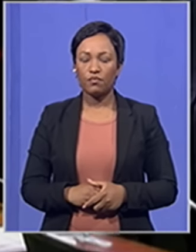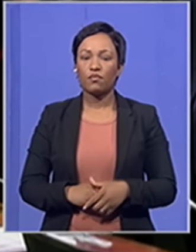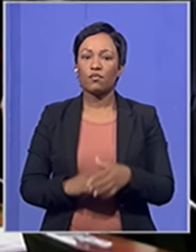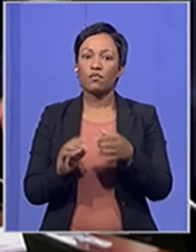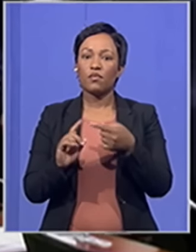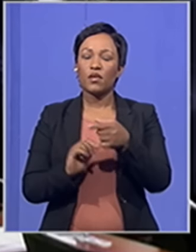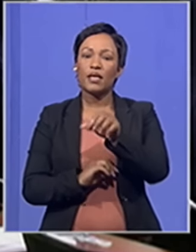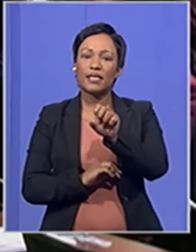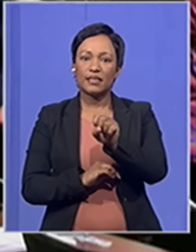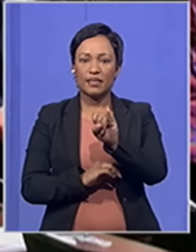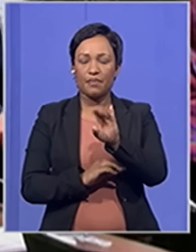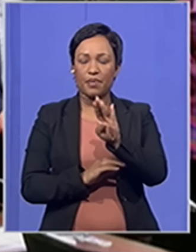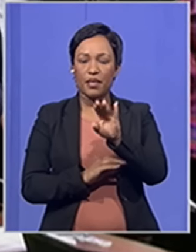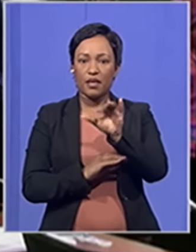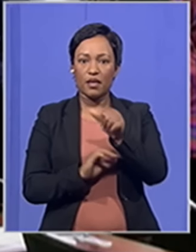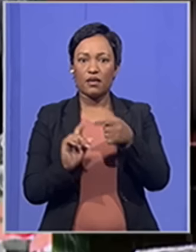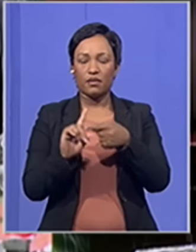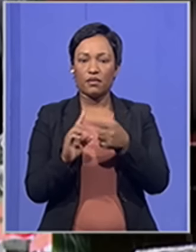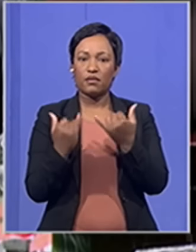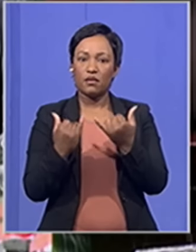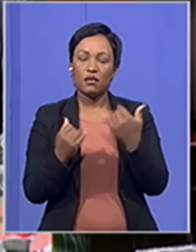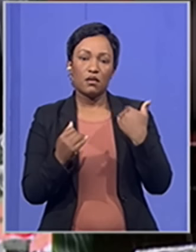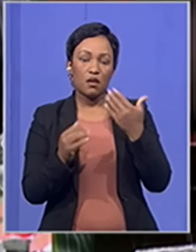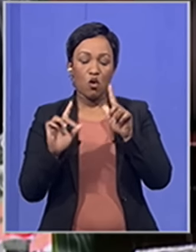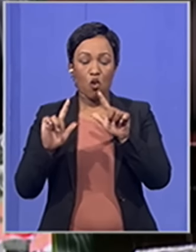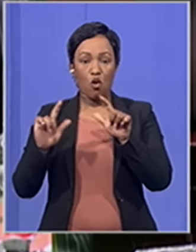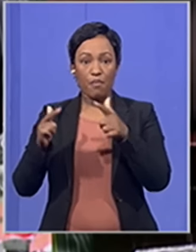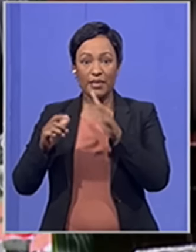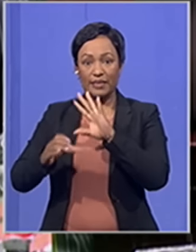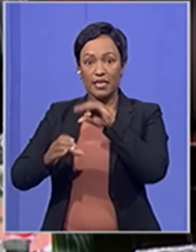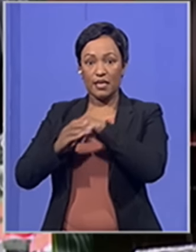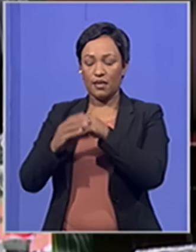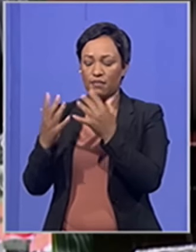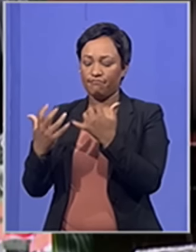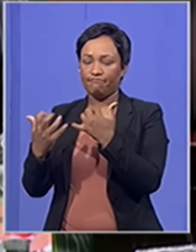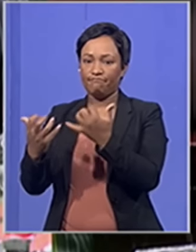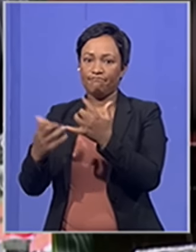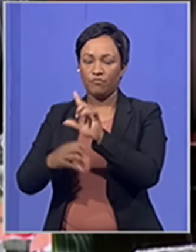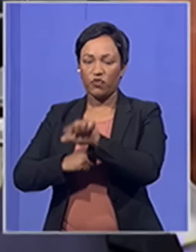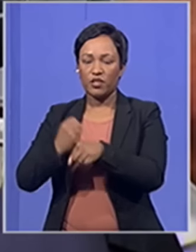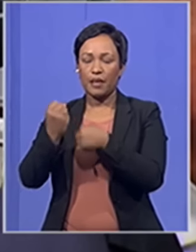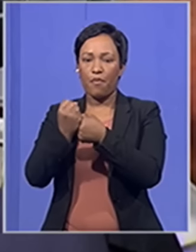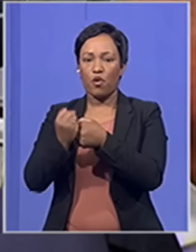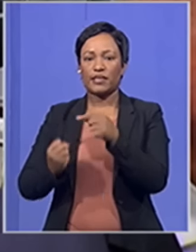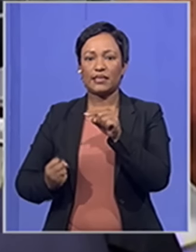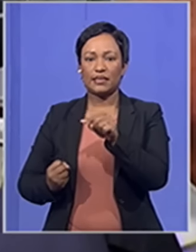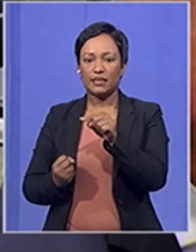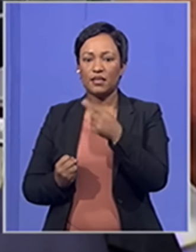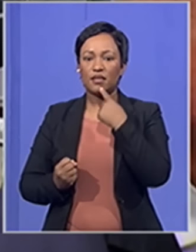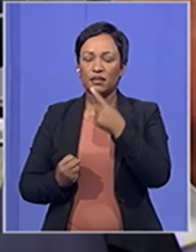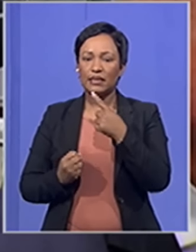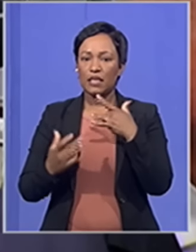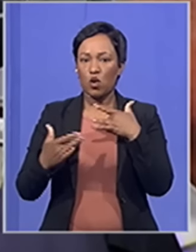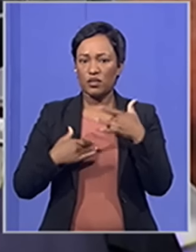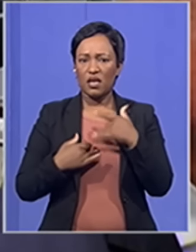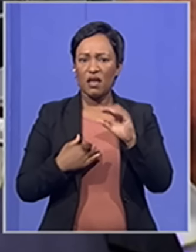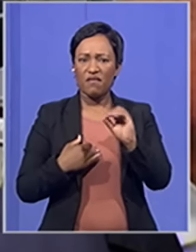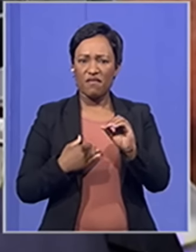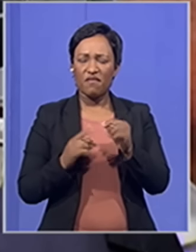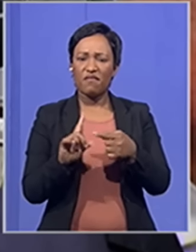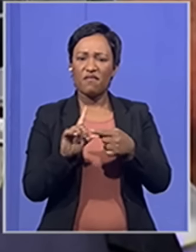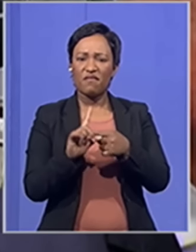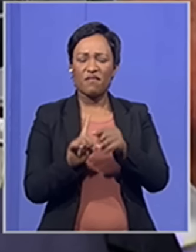Sibiya a re o tsaya seabe kwa komiting go supa ke mo kgatlhanong ya gagwe o supile fa a tshwenngwa ke kgonagalo ya go gobelelwa ke